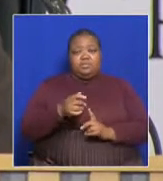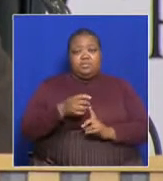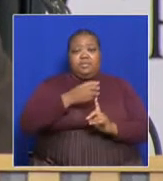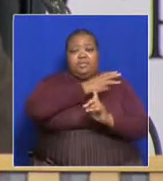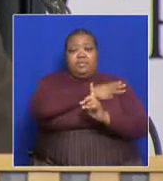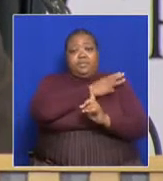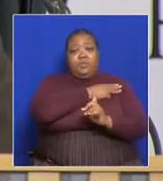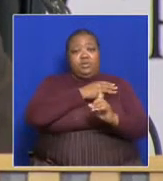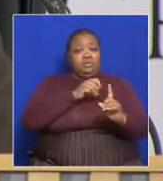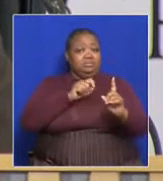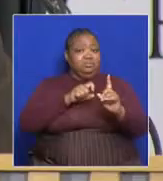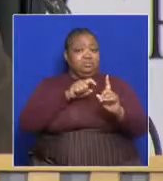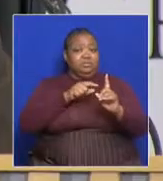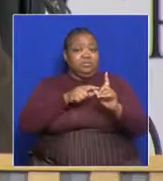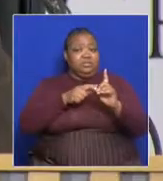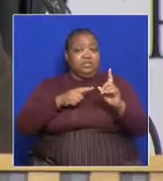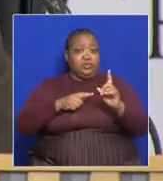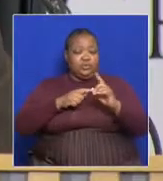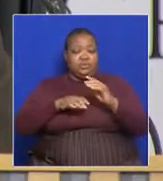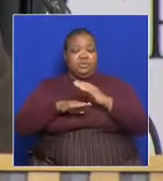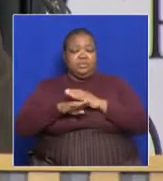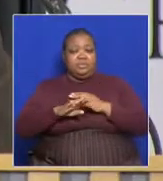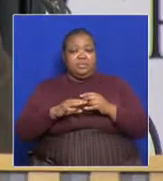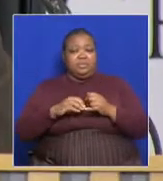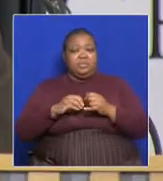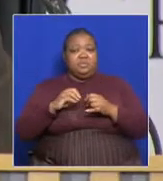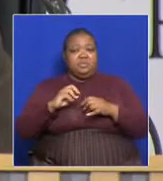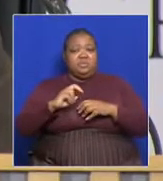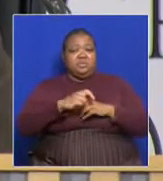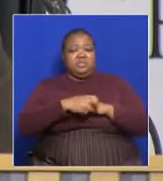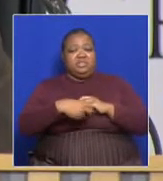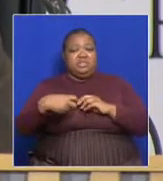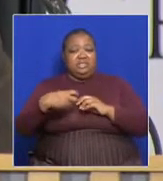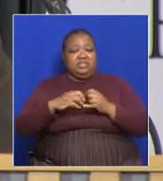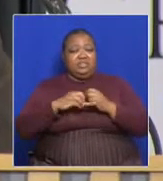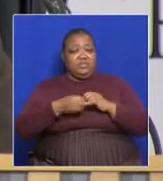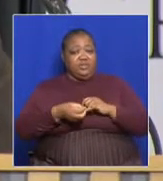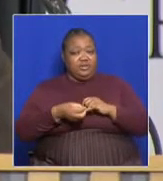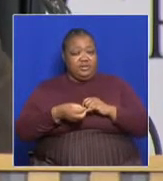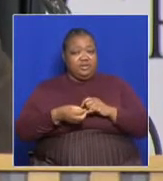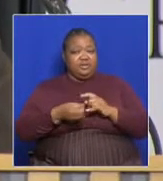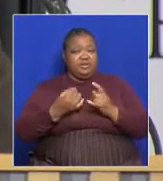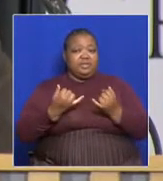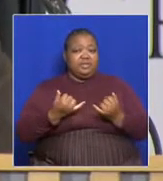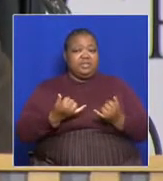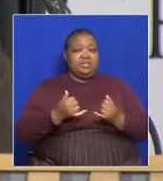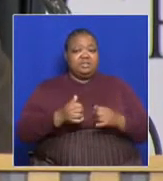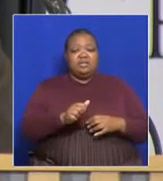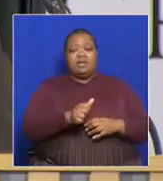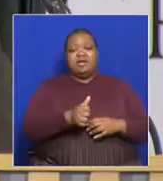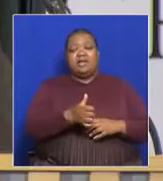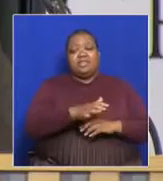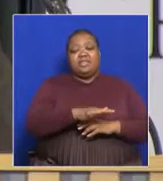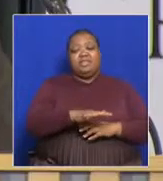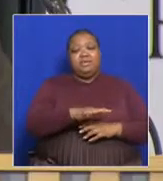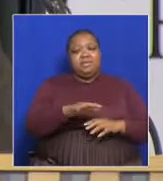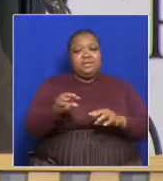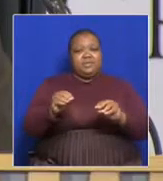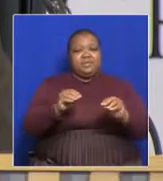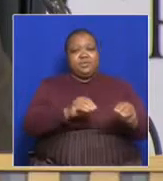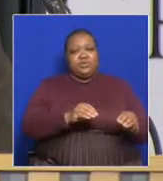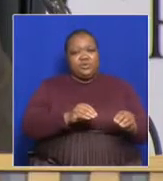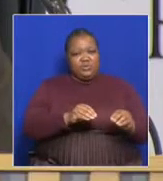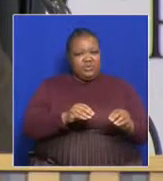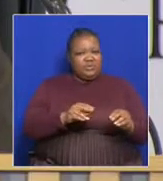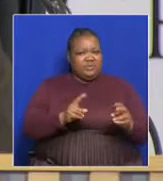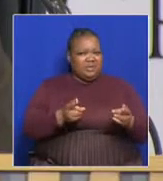me about a break-in. Now, it's common cause that we would want to look for an alternate accommodation or storage for it. He's aware